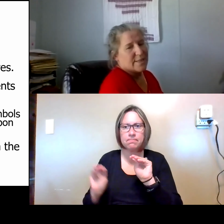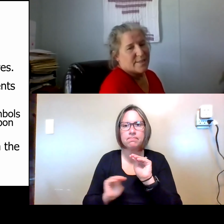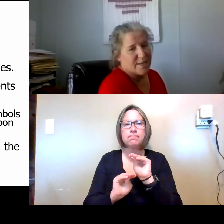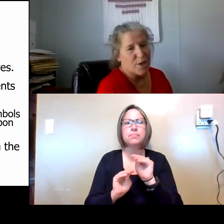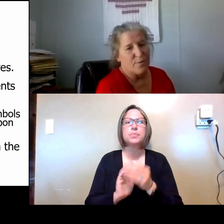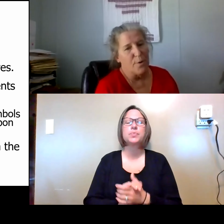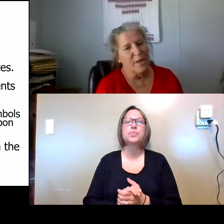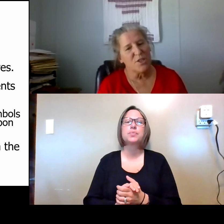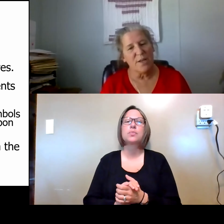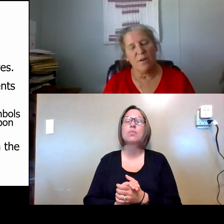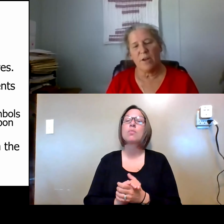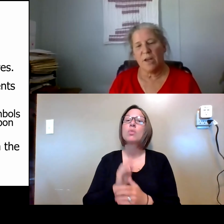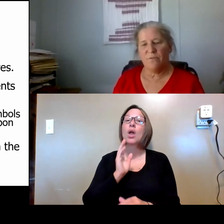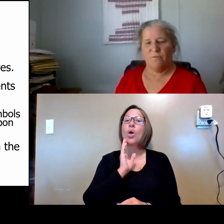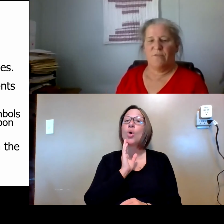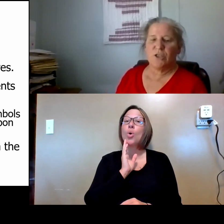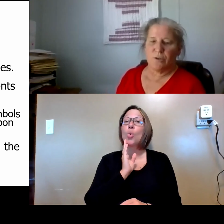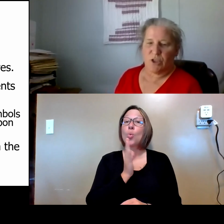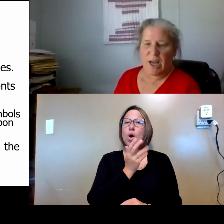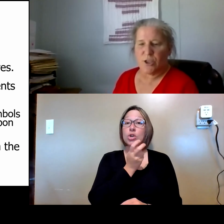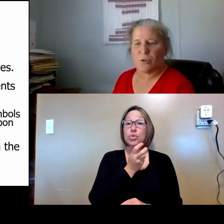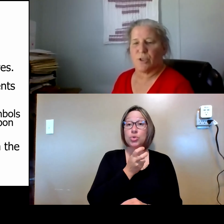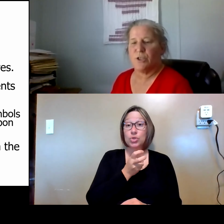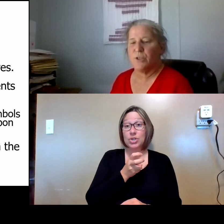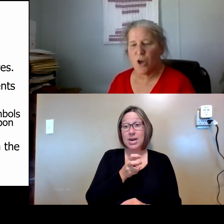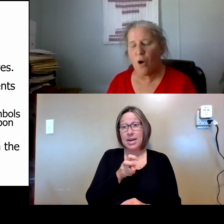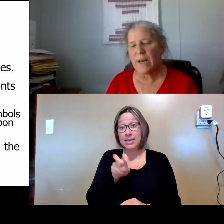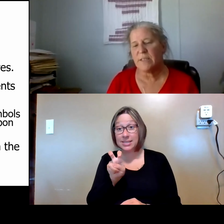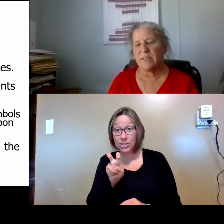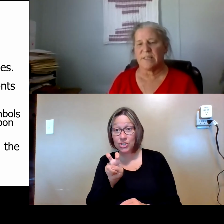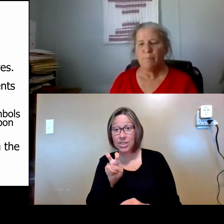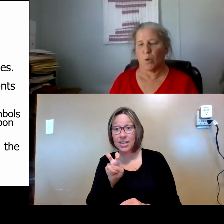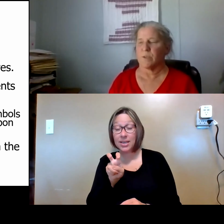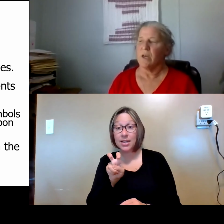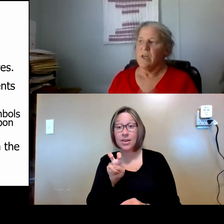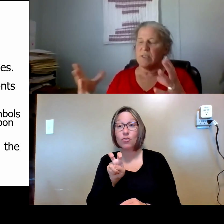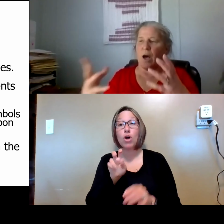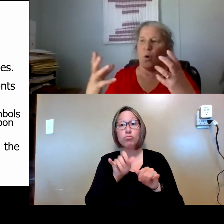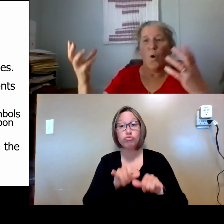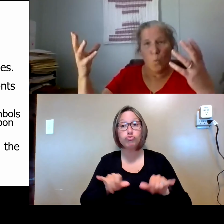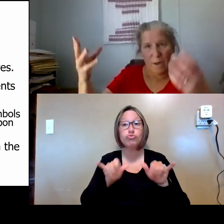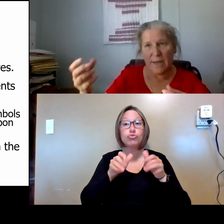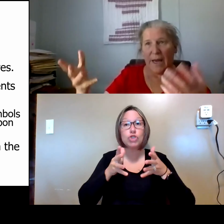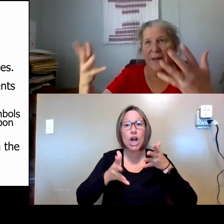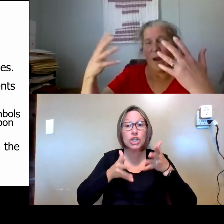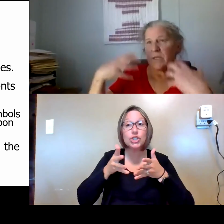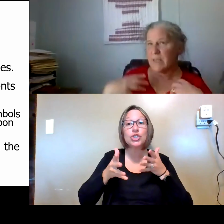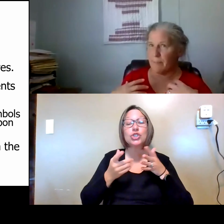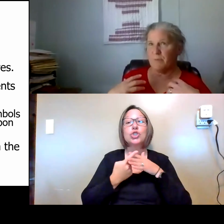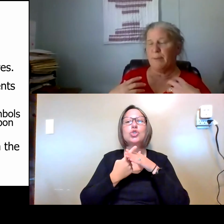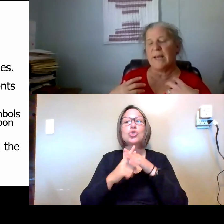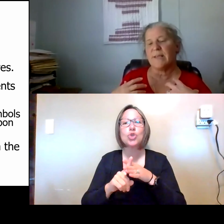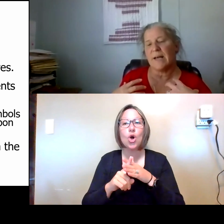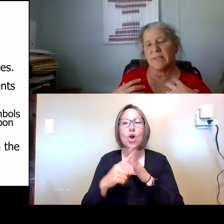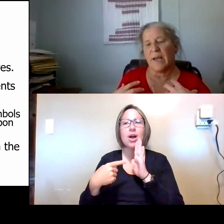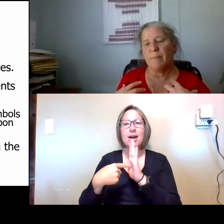going to transition from conventional gestures to starting to symbols. So once again, that